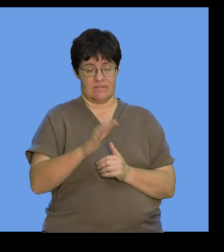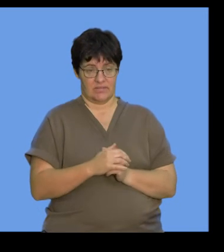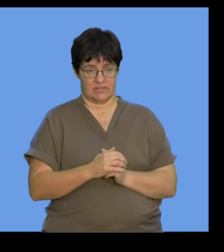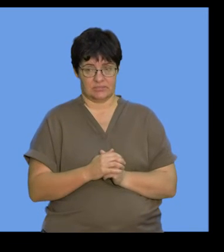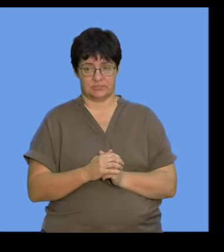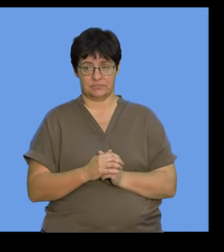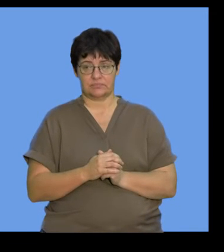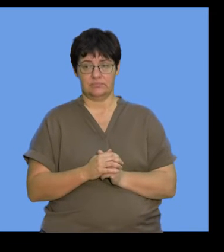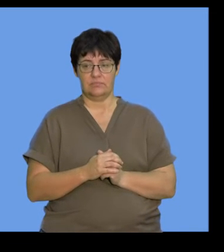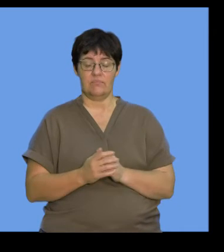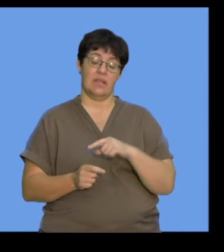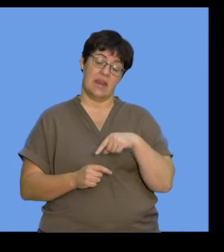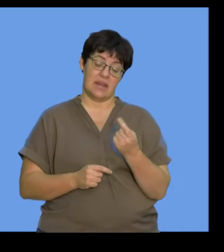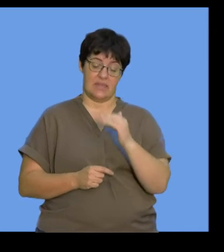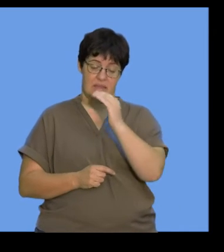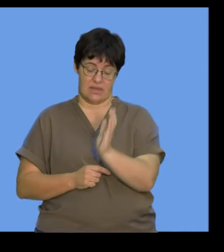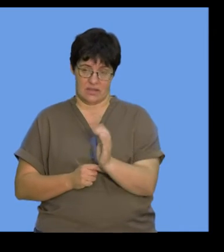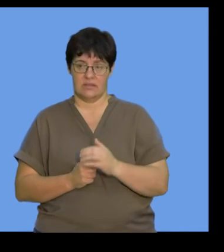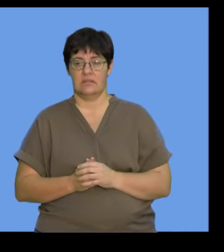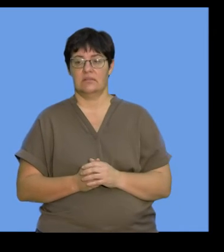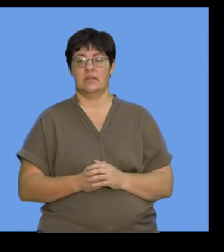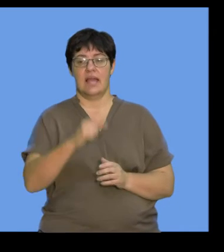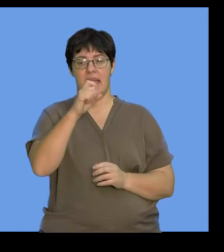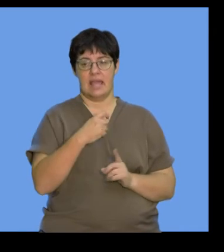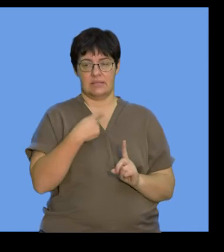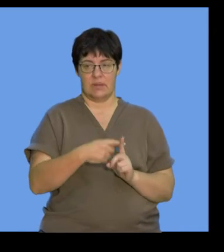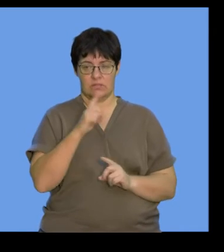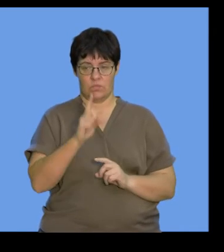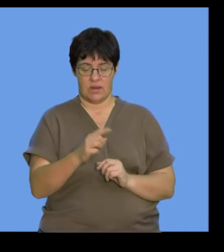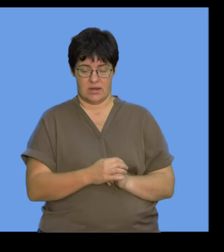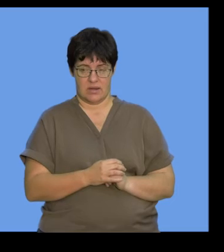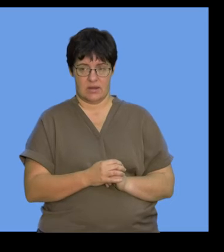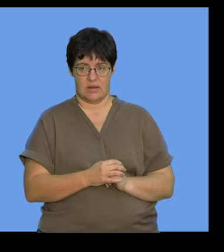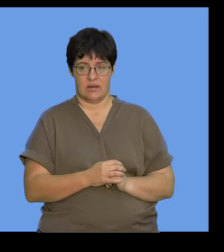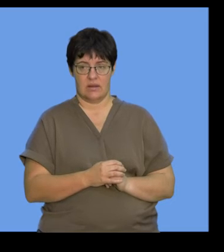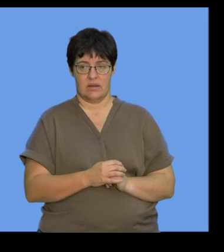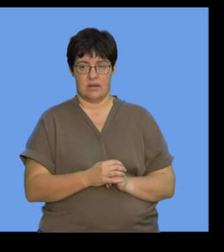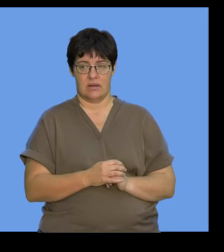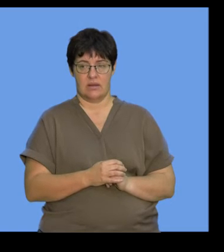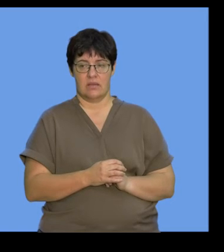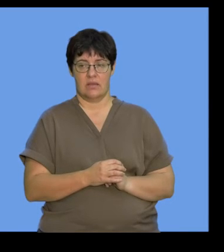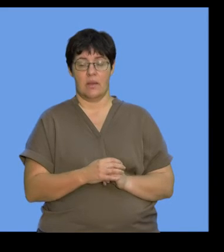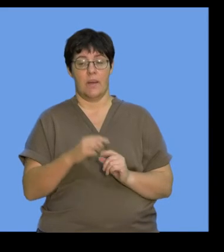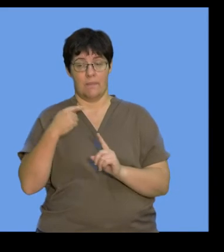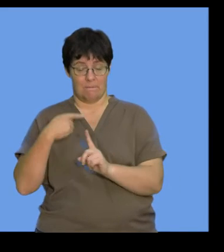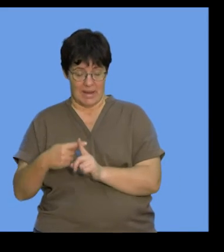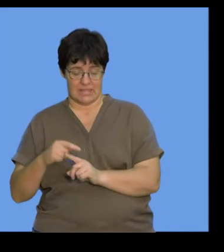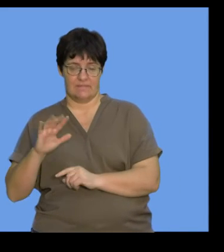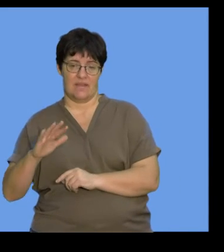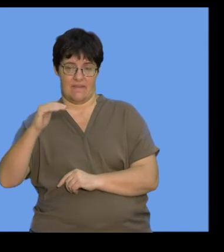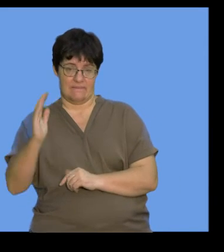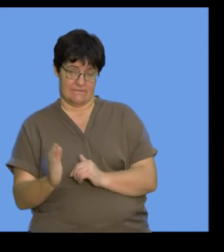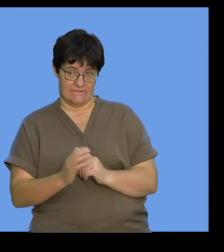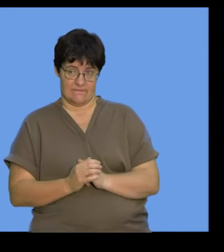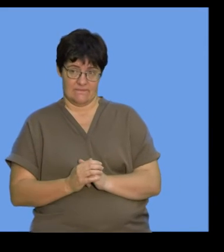5. And then in another bracket, it's also x plus 1 plus now the